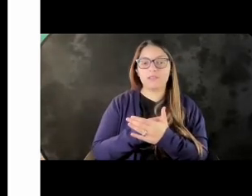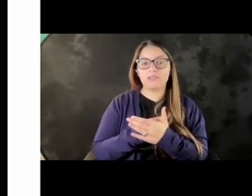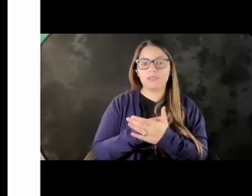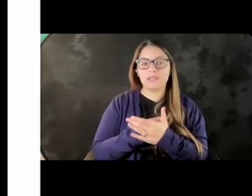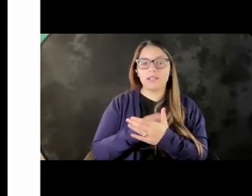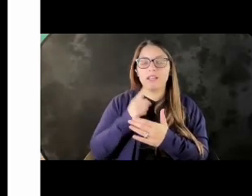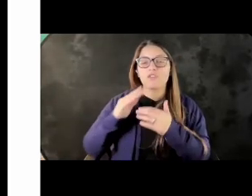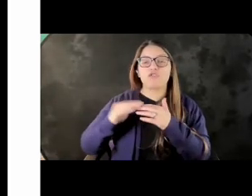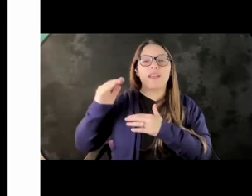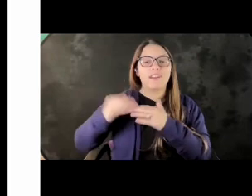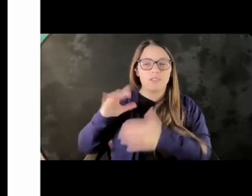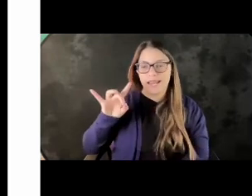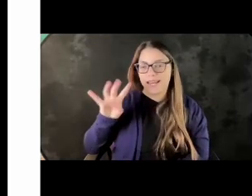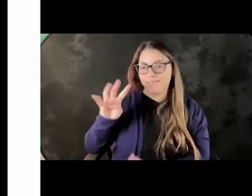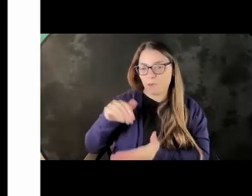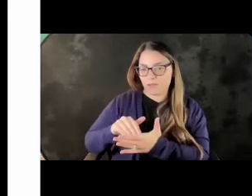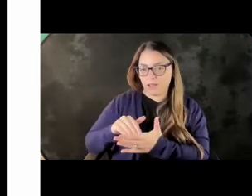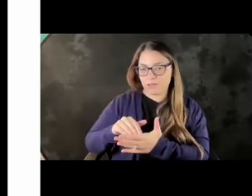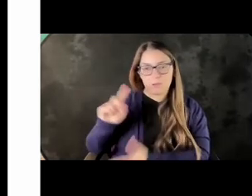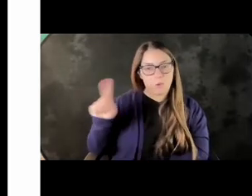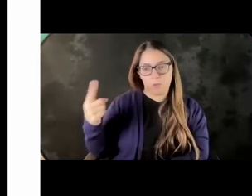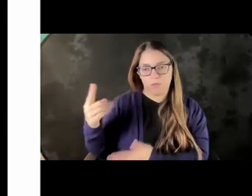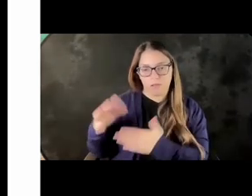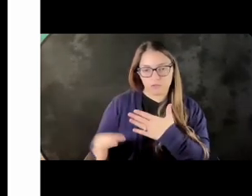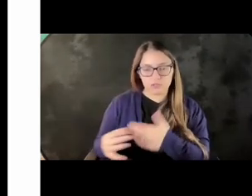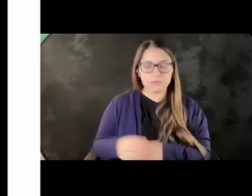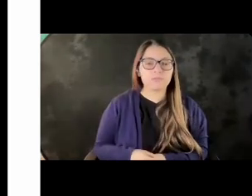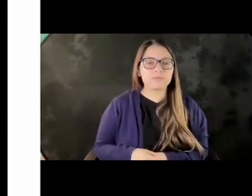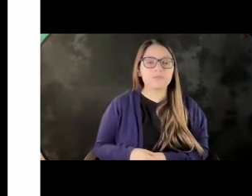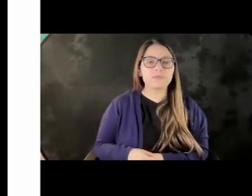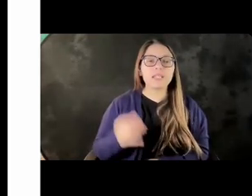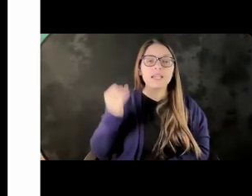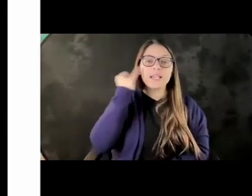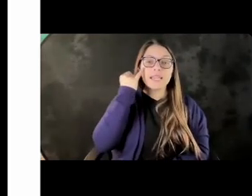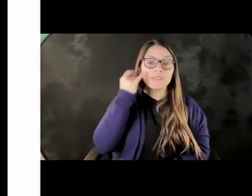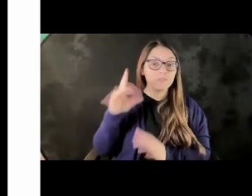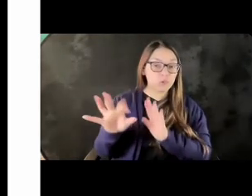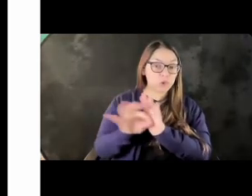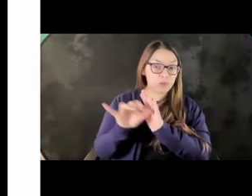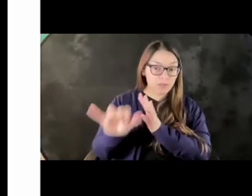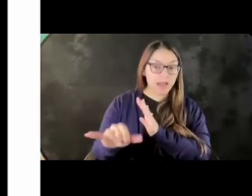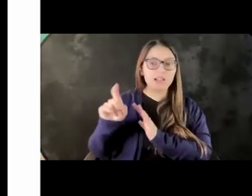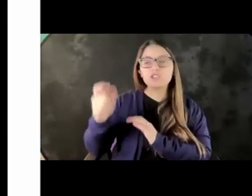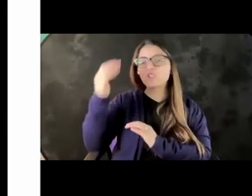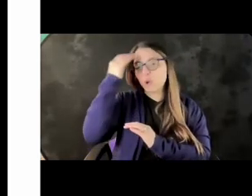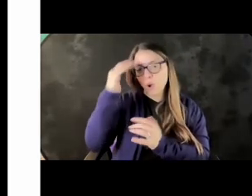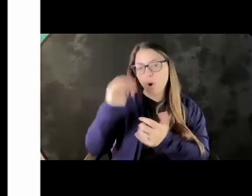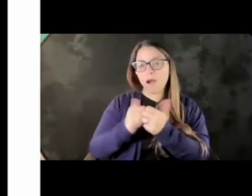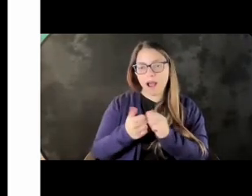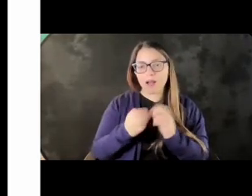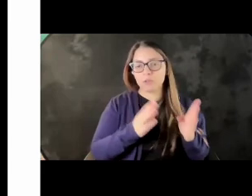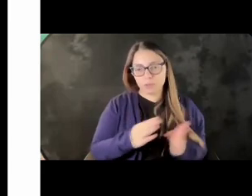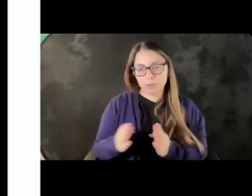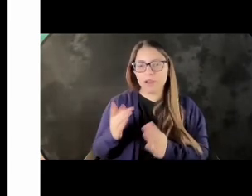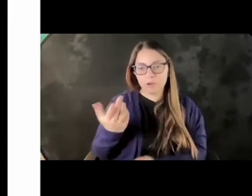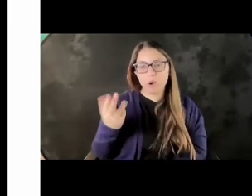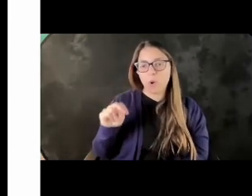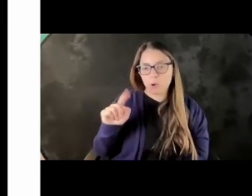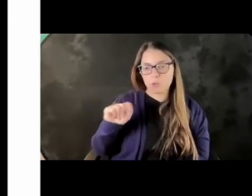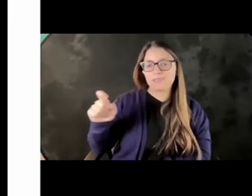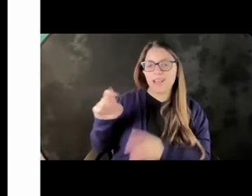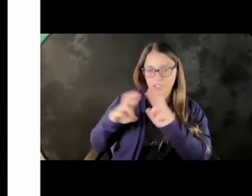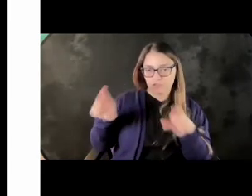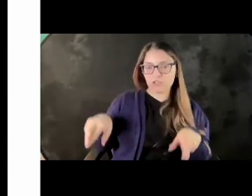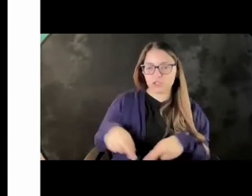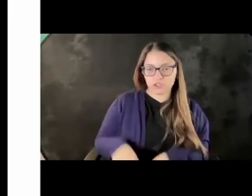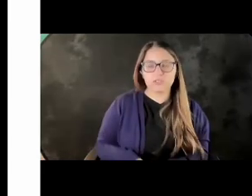than $84,000. If you choose that option, you should know how to prepare your own tax return. Now,